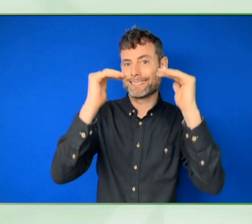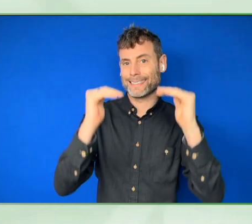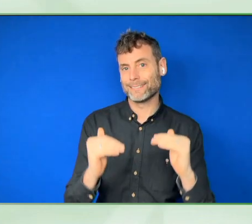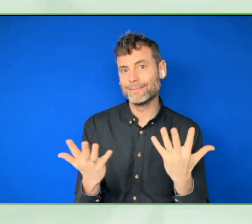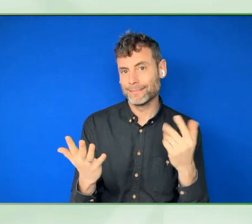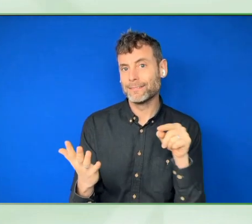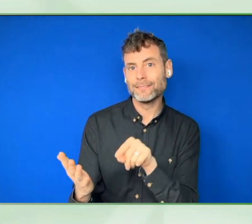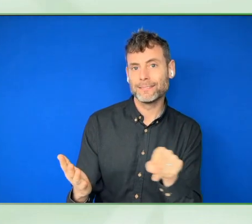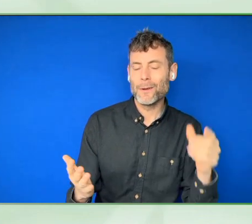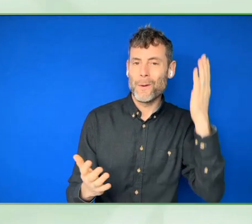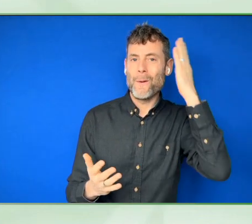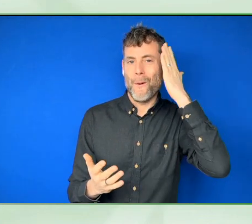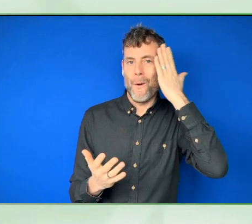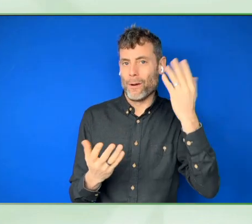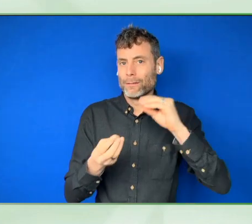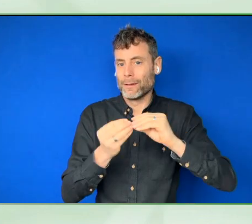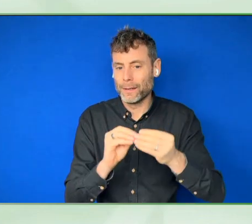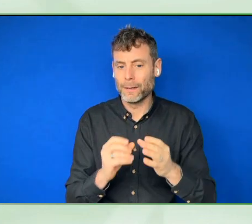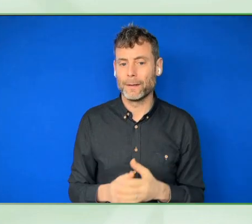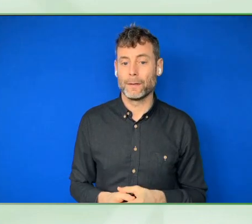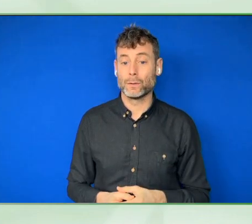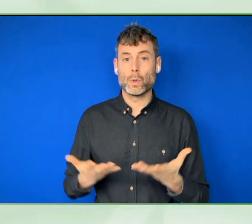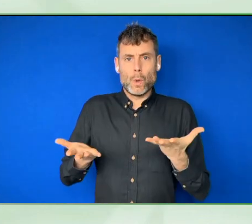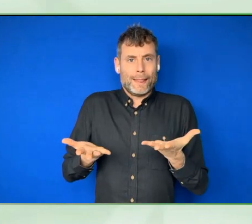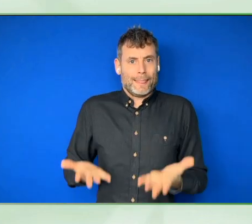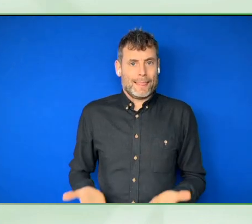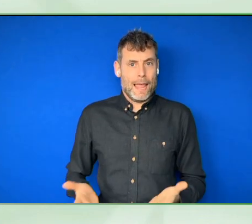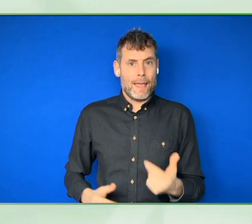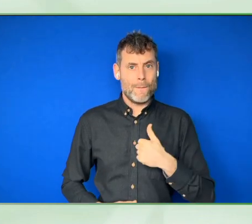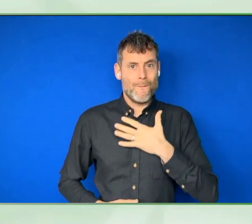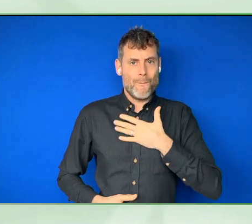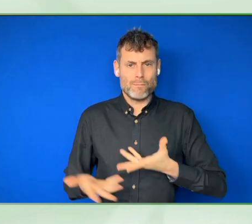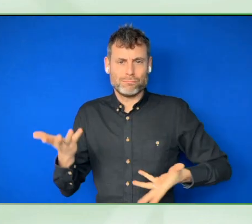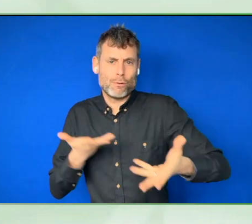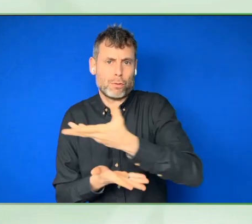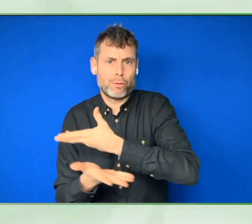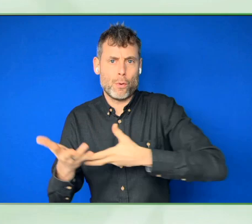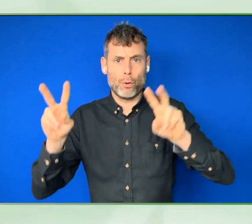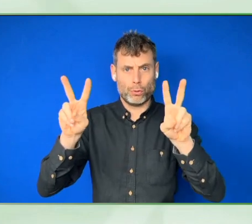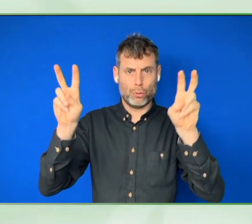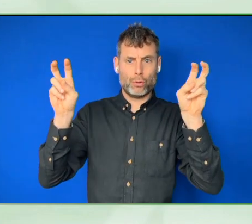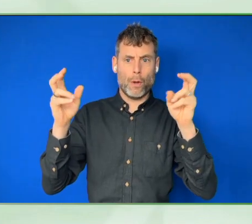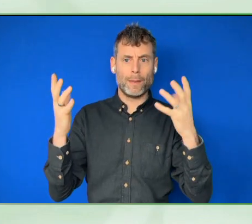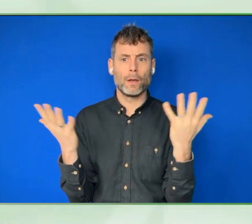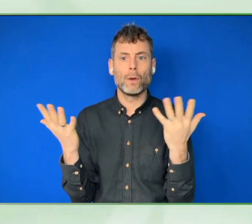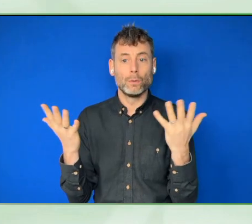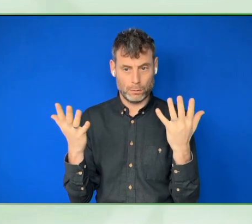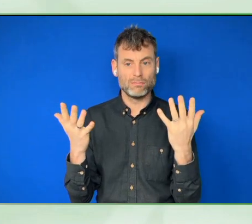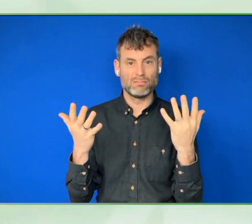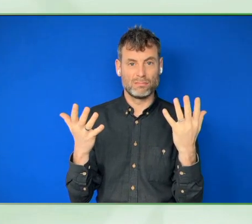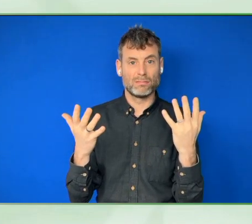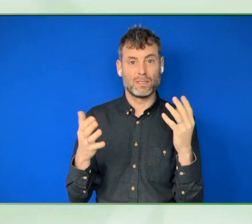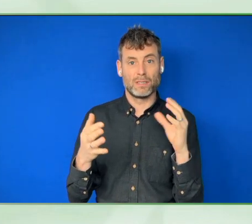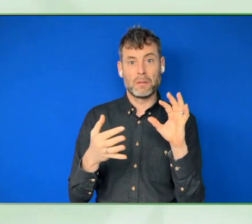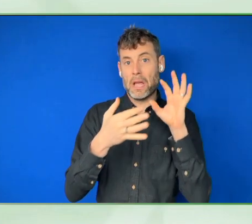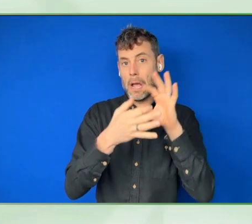going to explore in our own way here the context of sight loss and thinking about